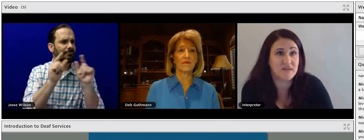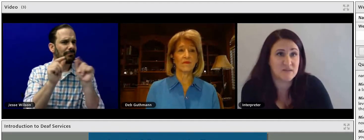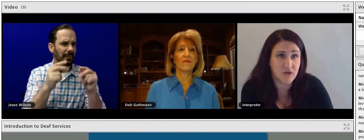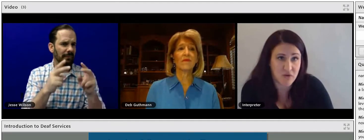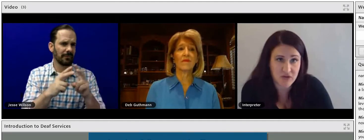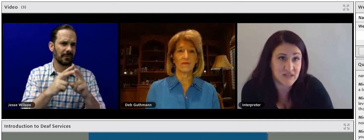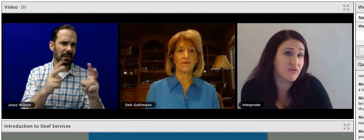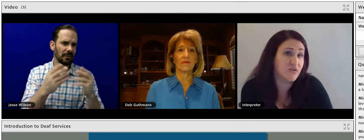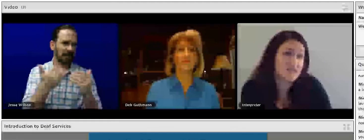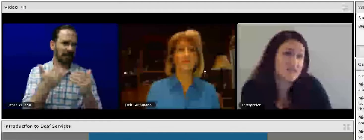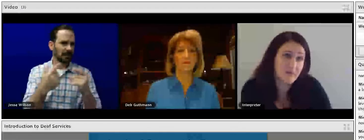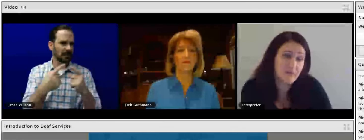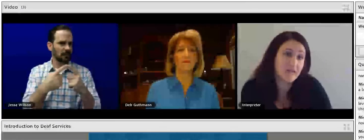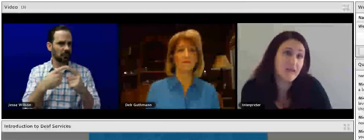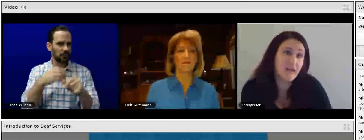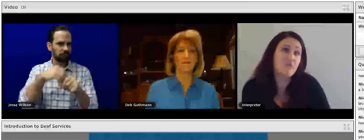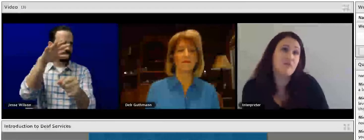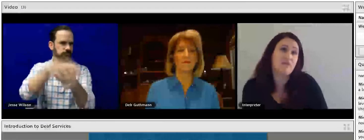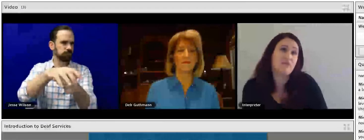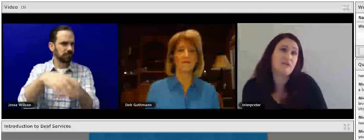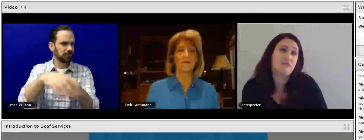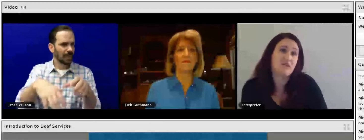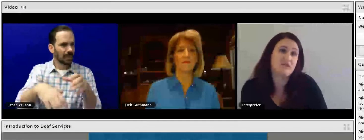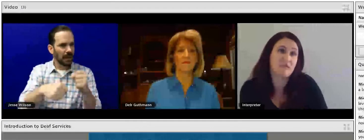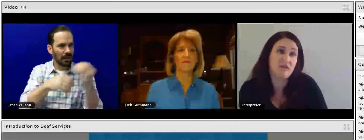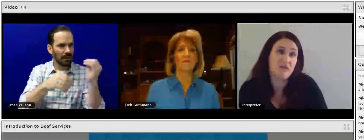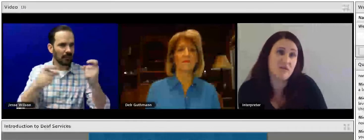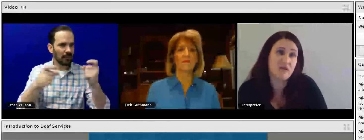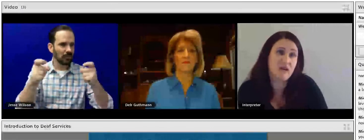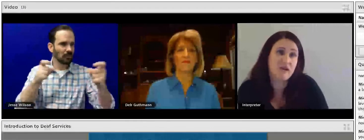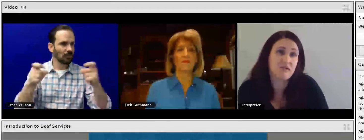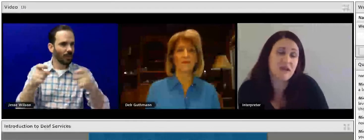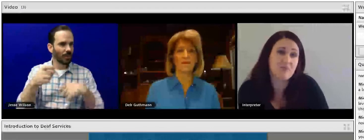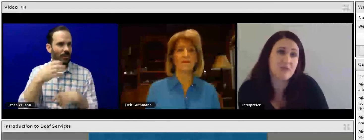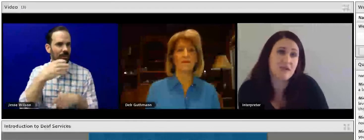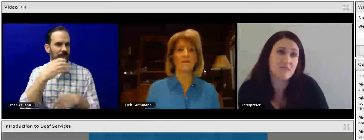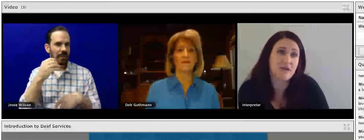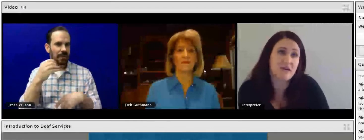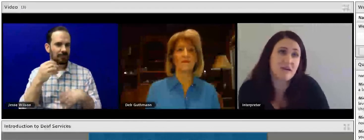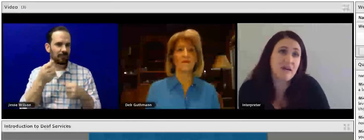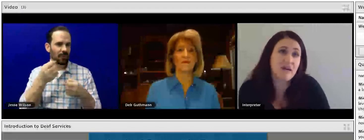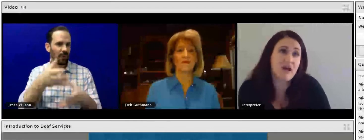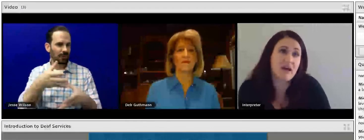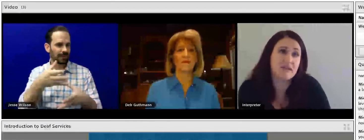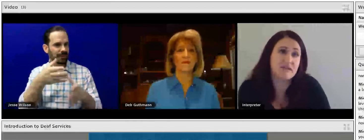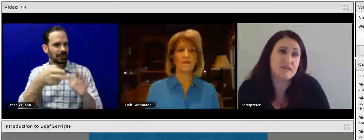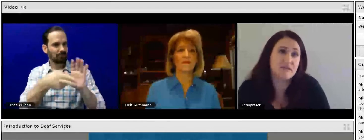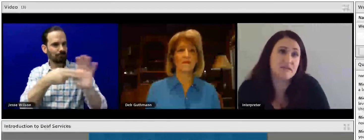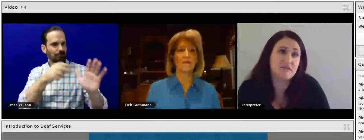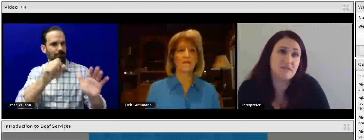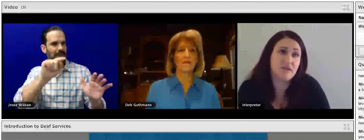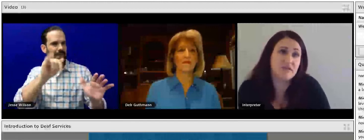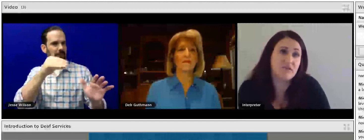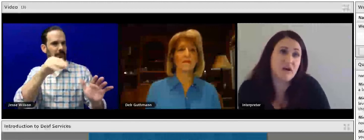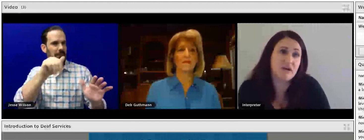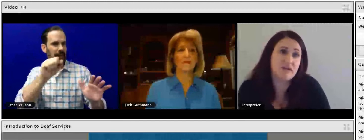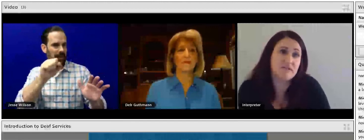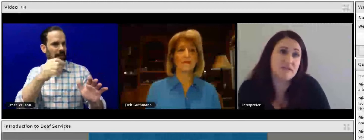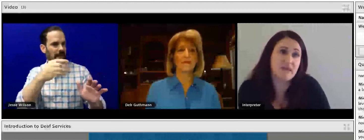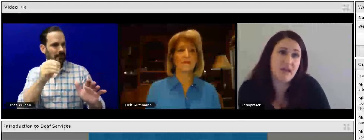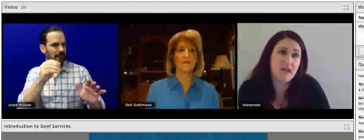they don't want the small community to gossip about them or for their information to be known. And so that can be a barrier and